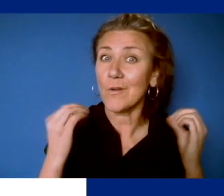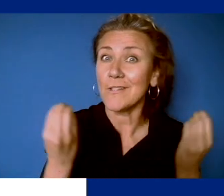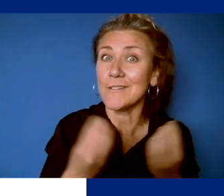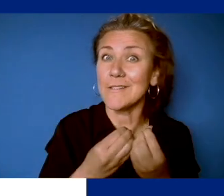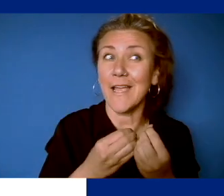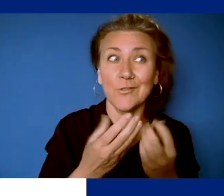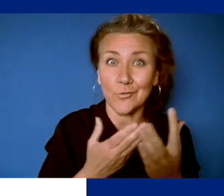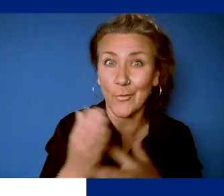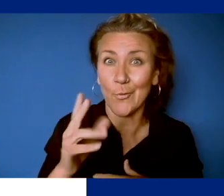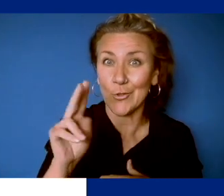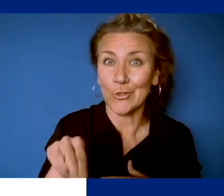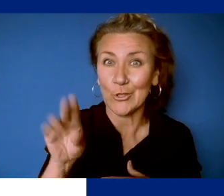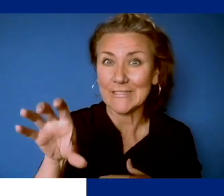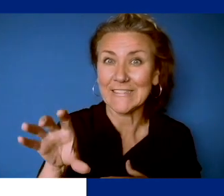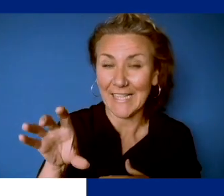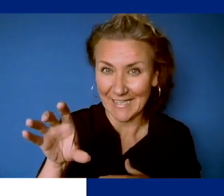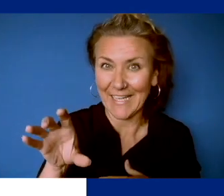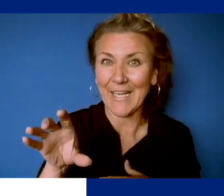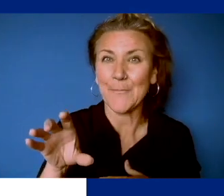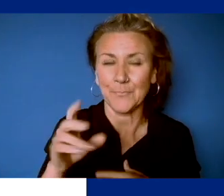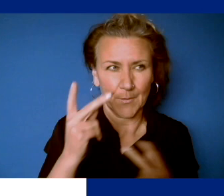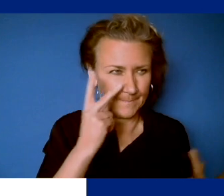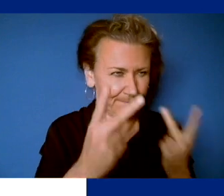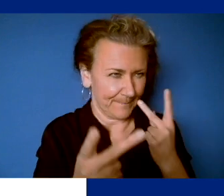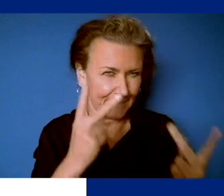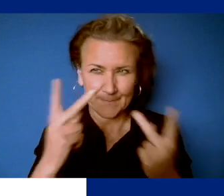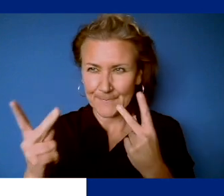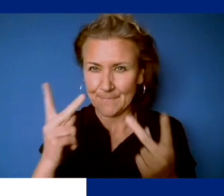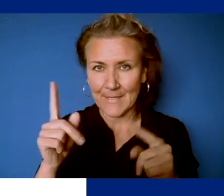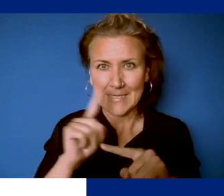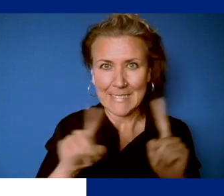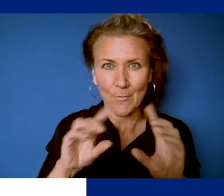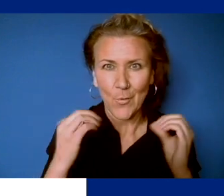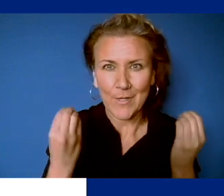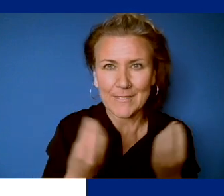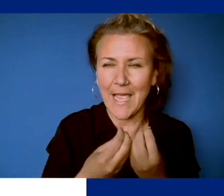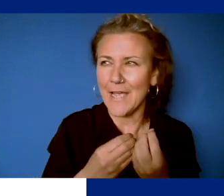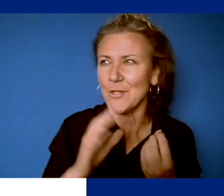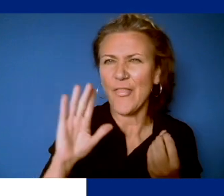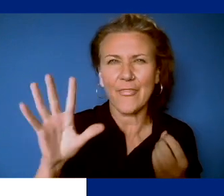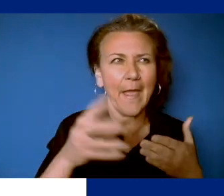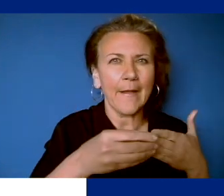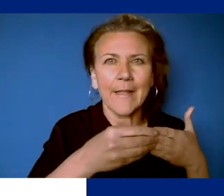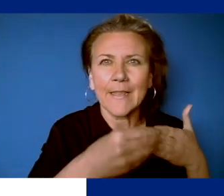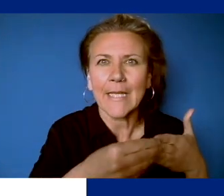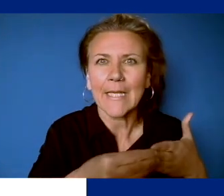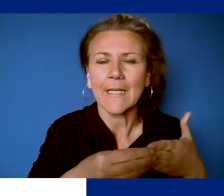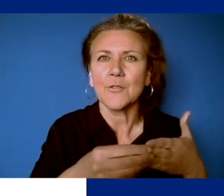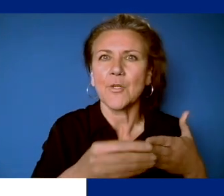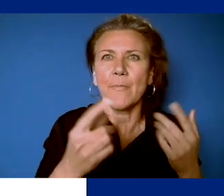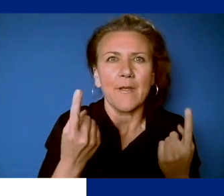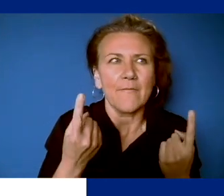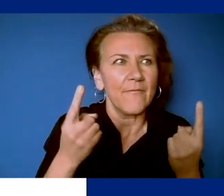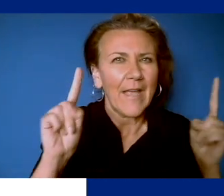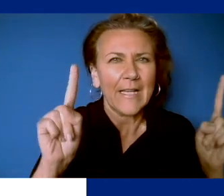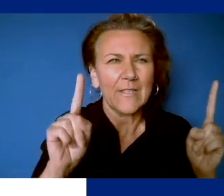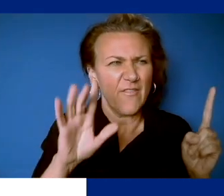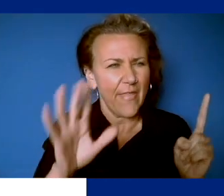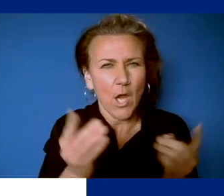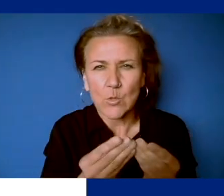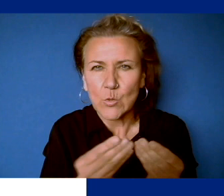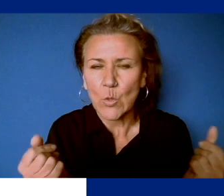the city. Organizations that we could see the intensity of leadership,